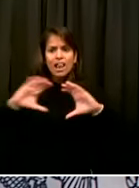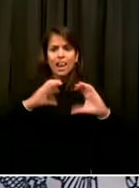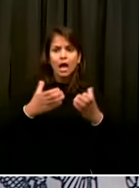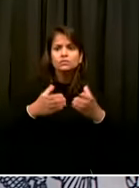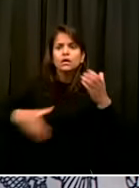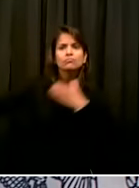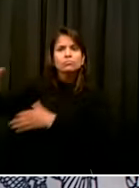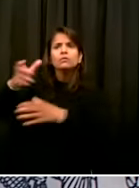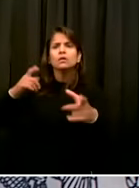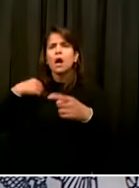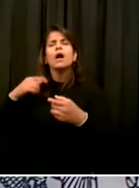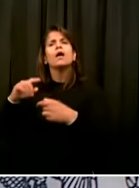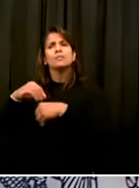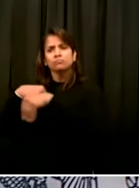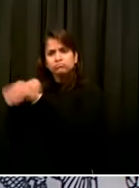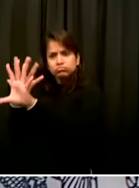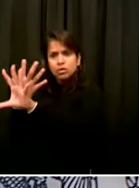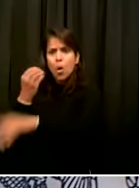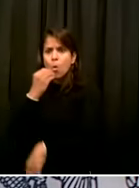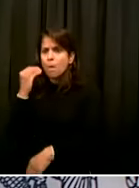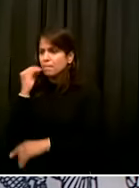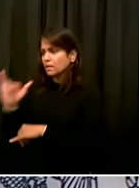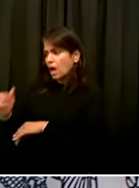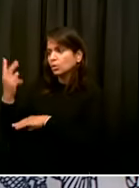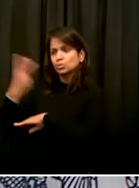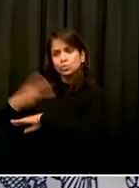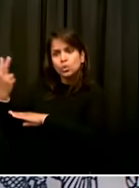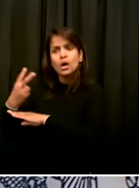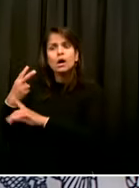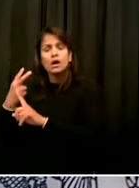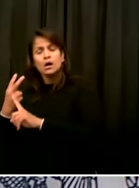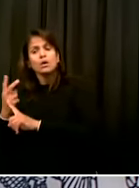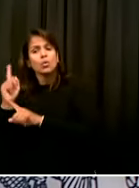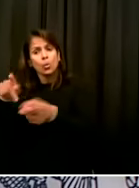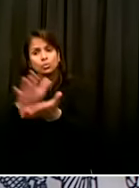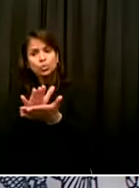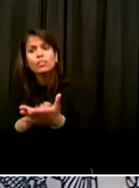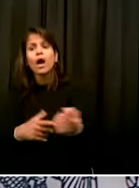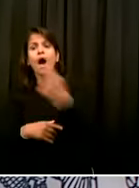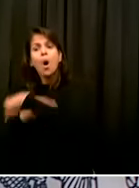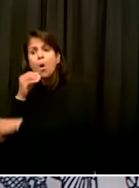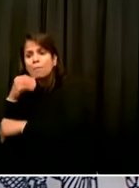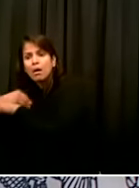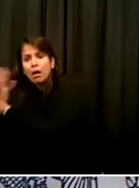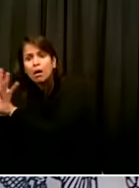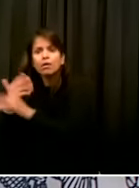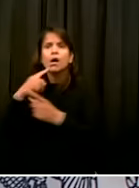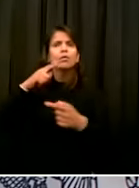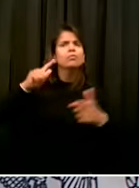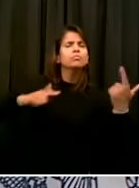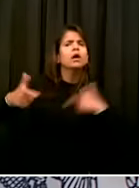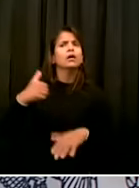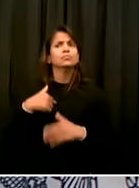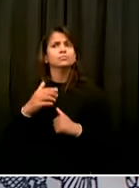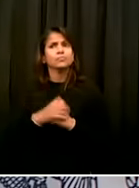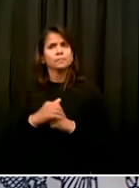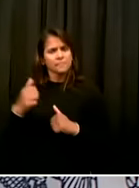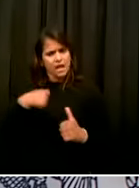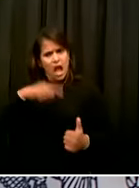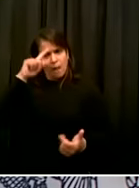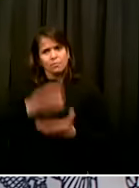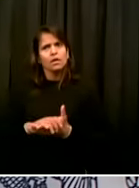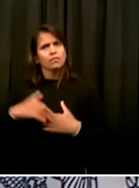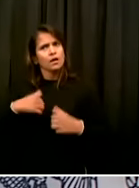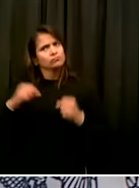would send my kids without hesitation to a New York City public school because I see so many measures in place.